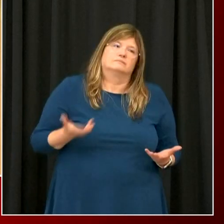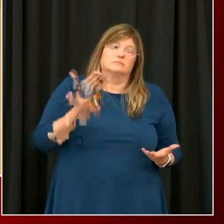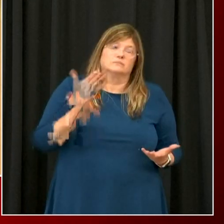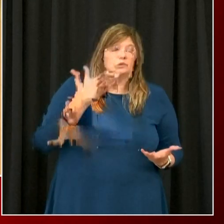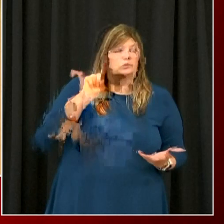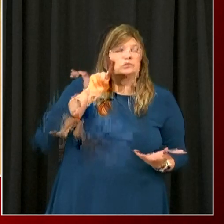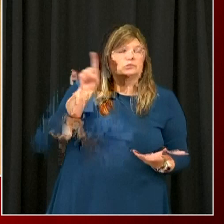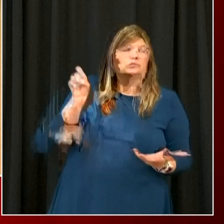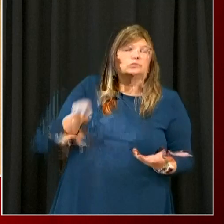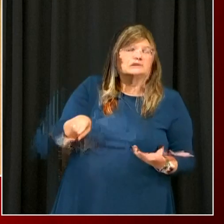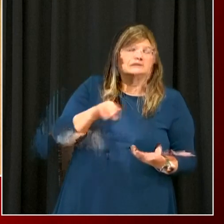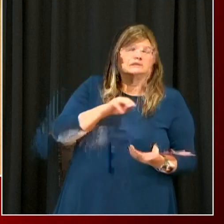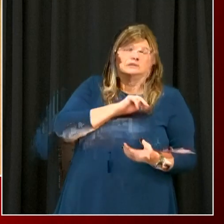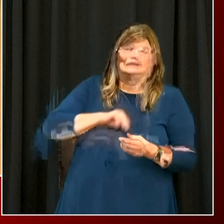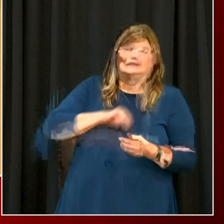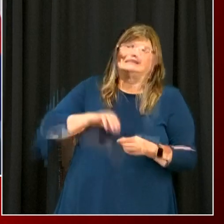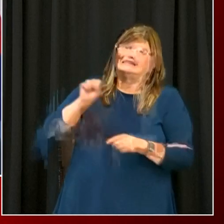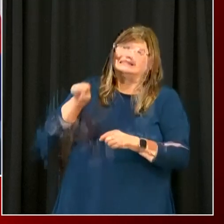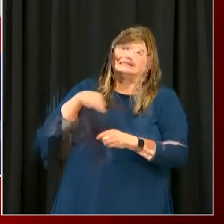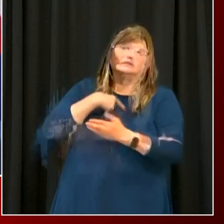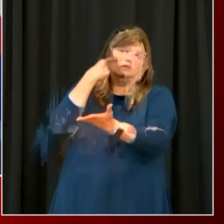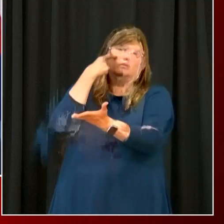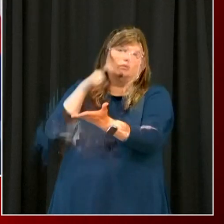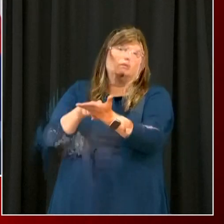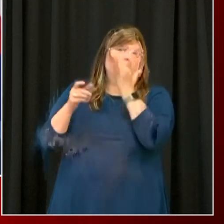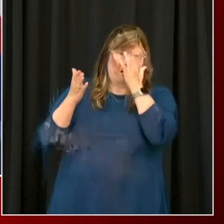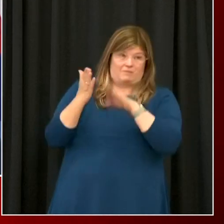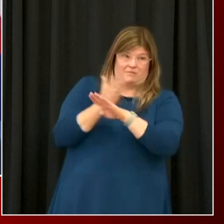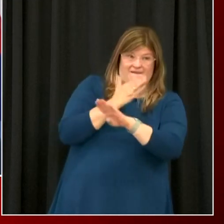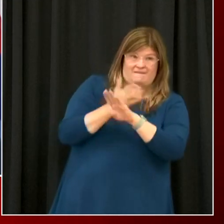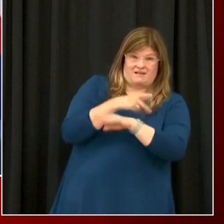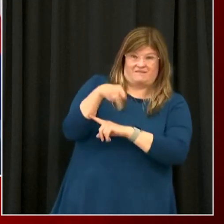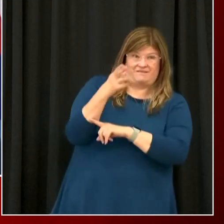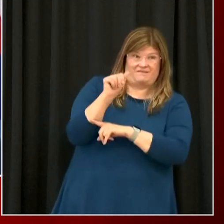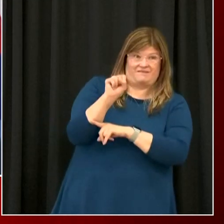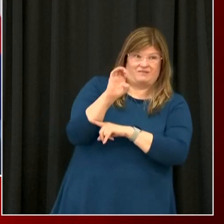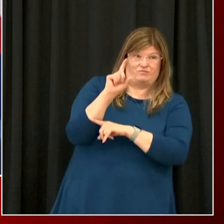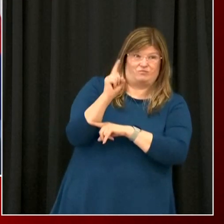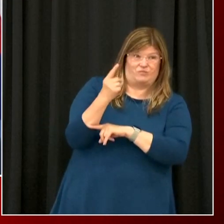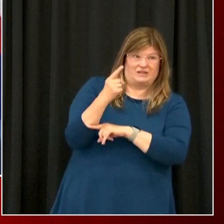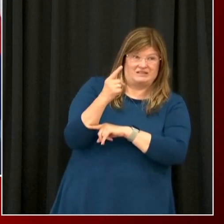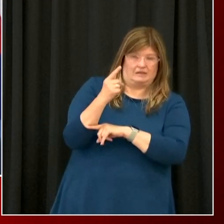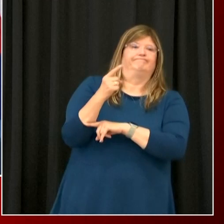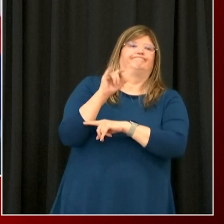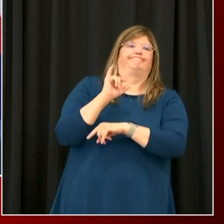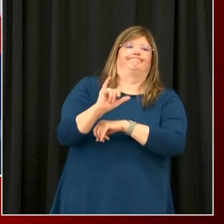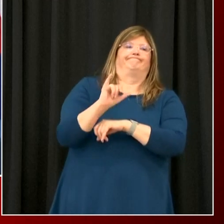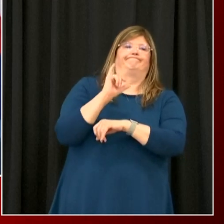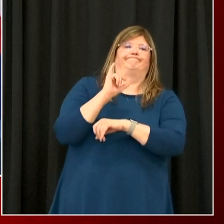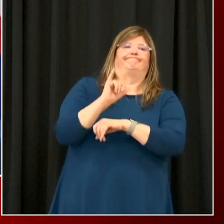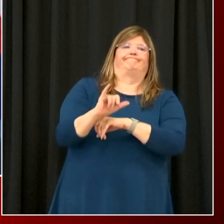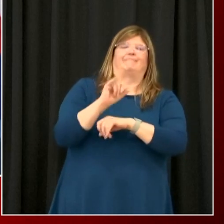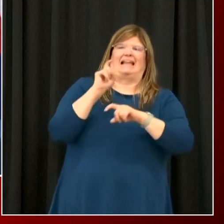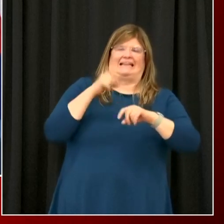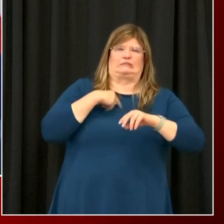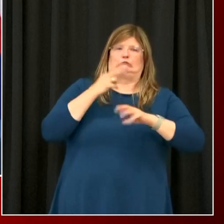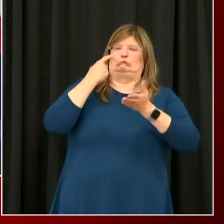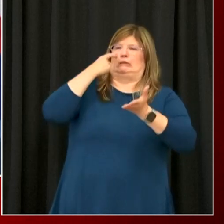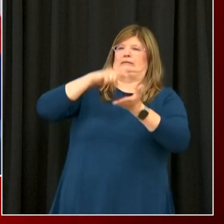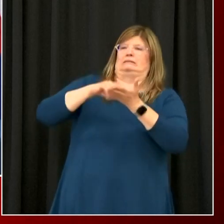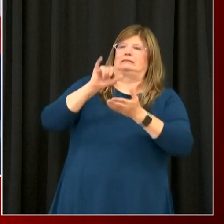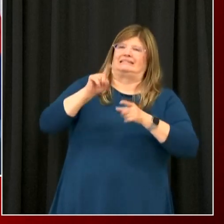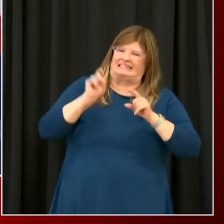in preparation for entering phase 1 that we needed to help people think through some of these issues. We have